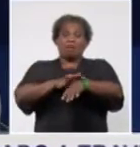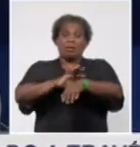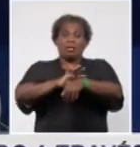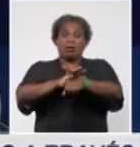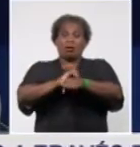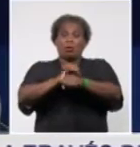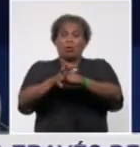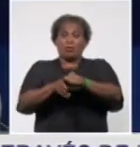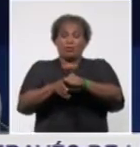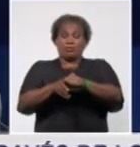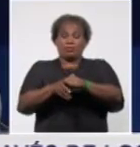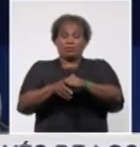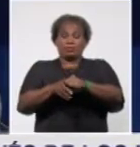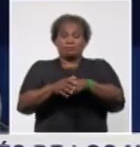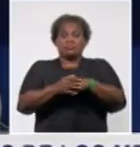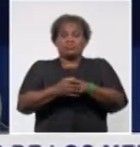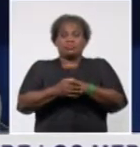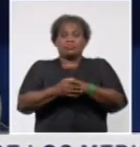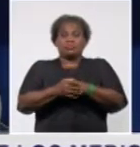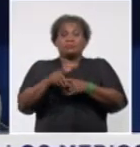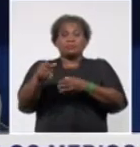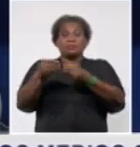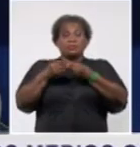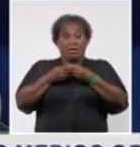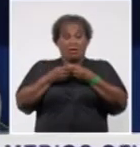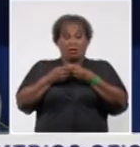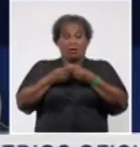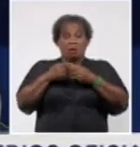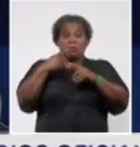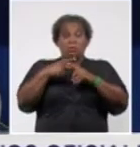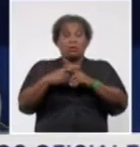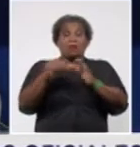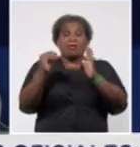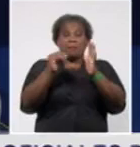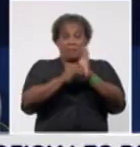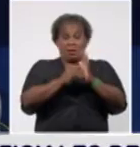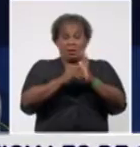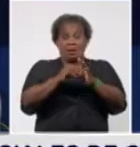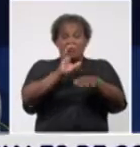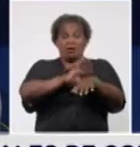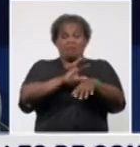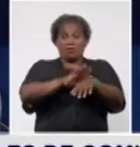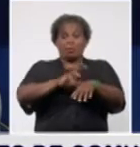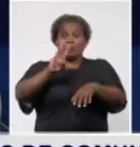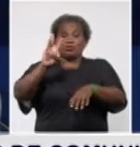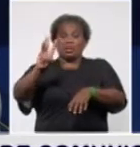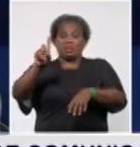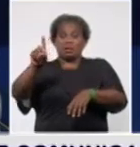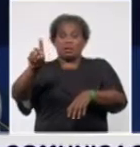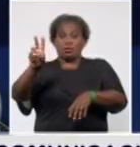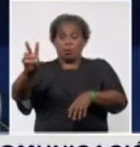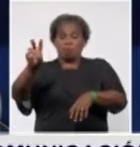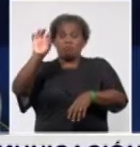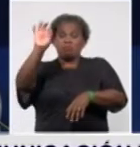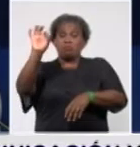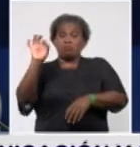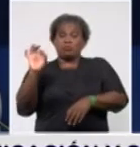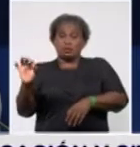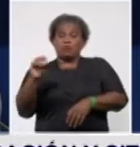toll on the island remains at 100, with a mortality rate of